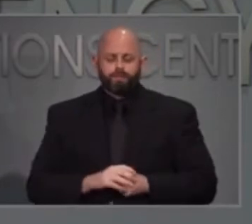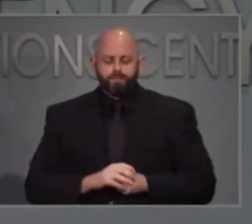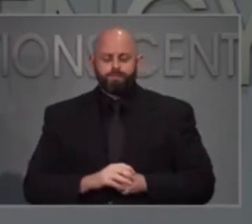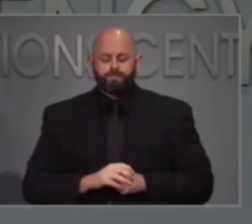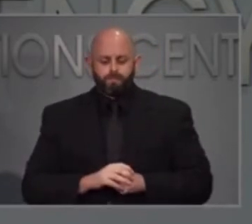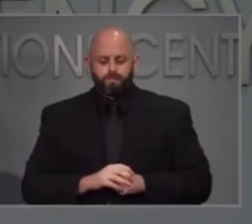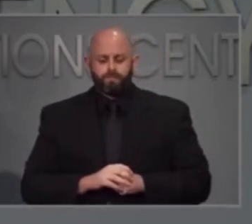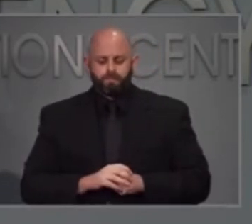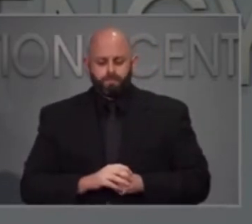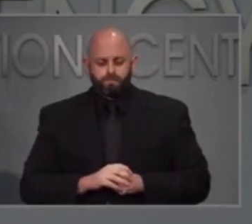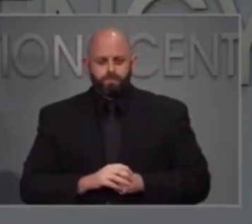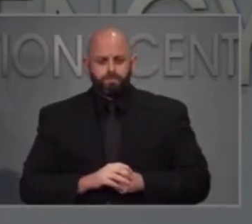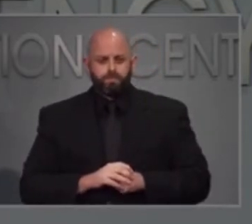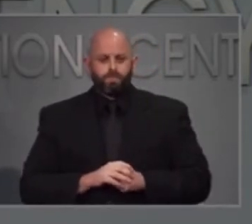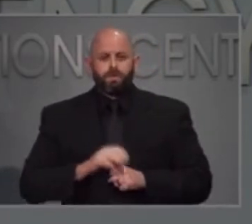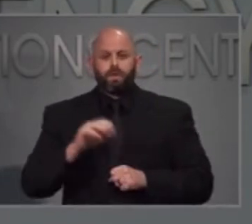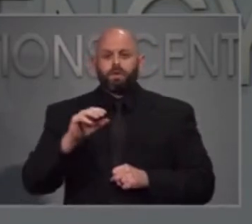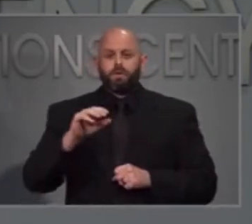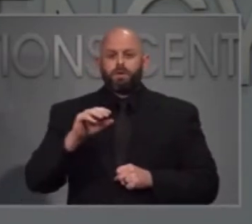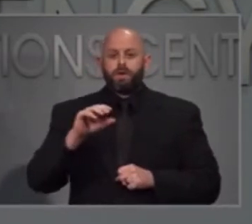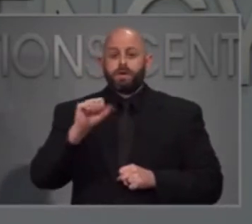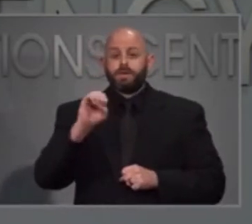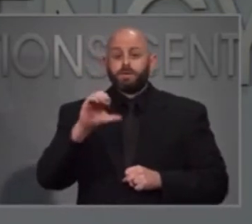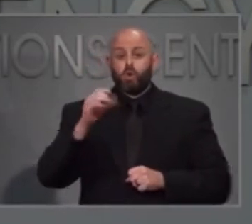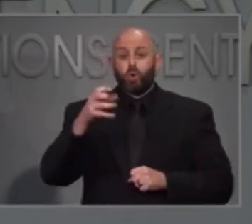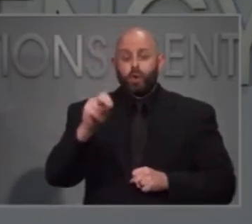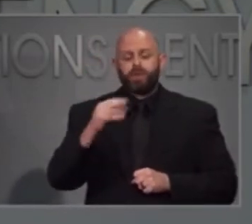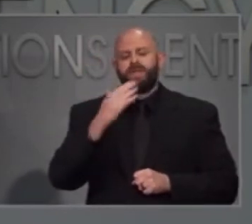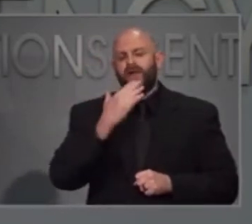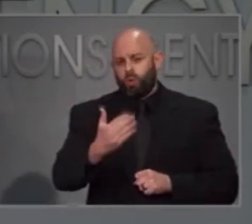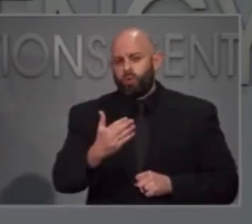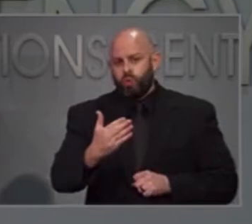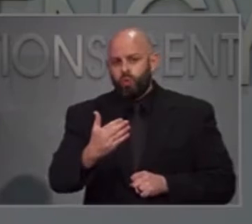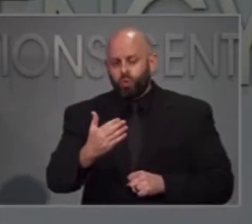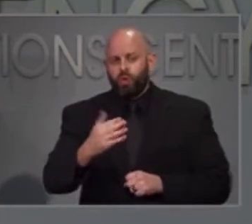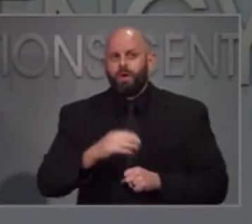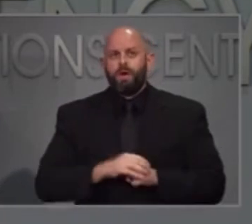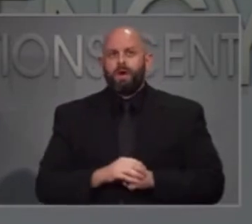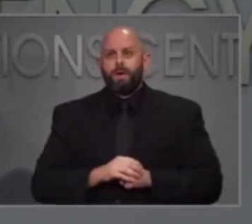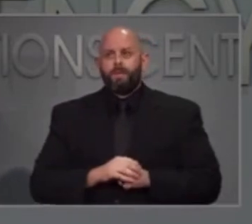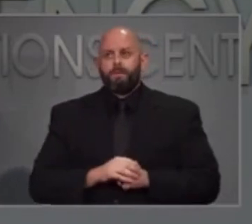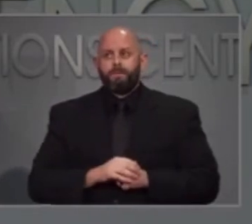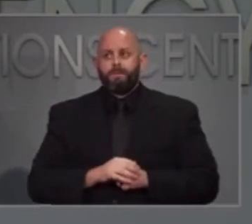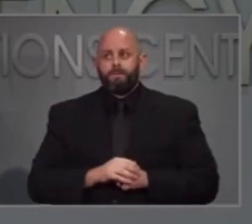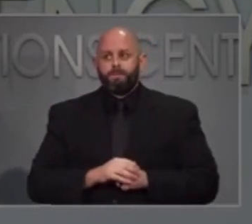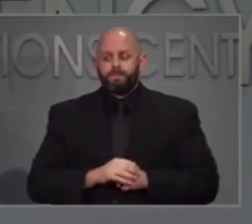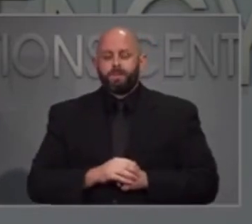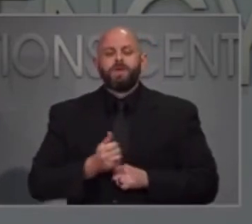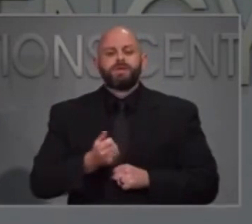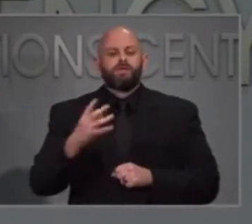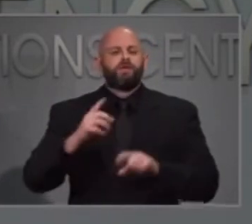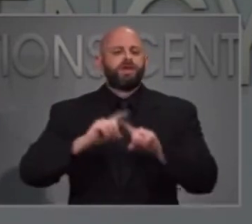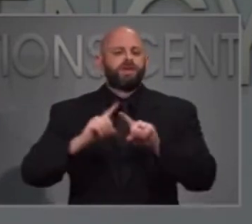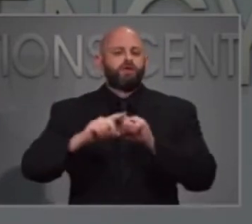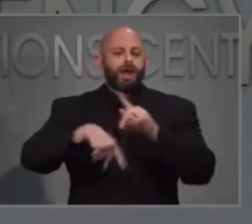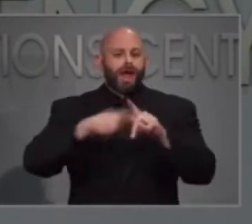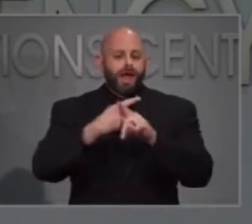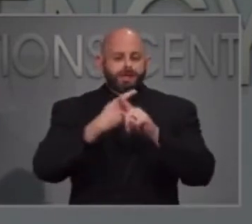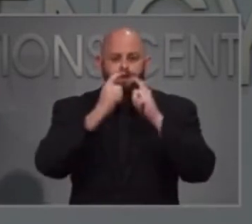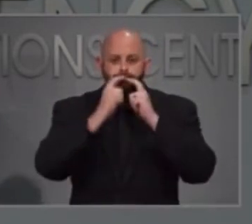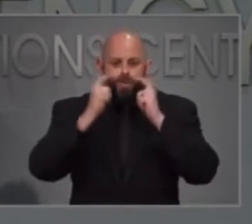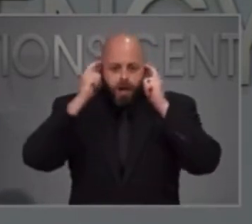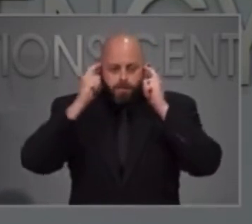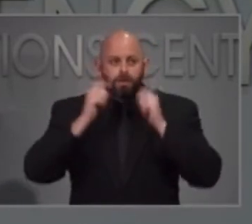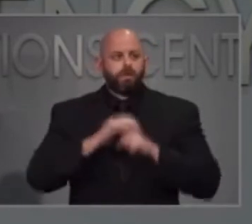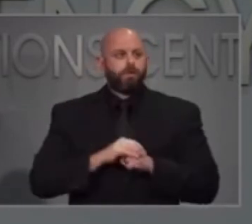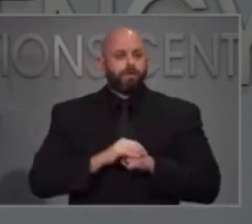is Mandy Cohen. I'll address the issue around face masks. So there are several different kinds of face coverings or face masks that folks